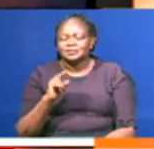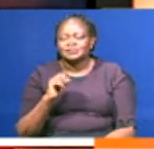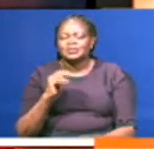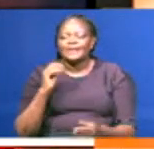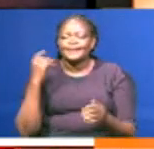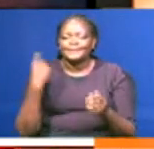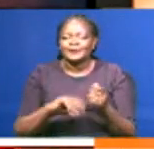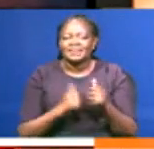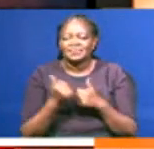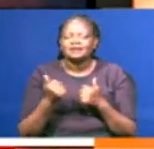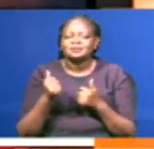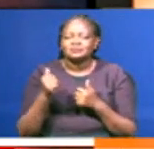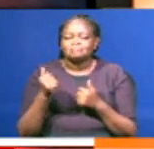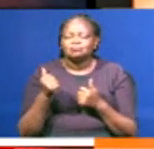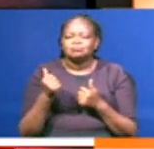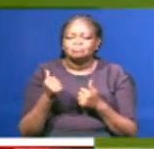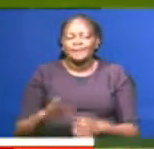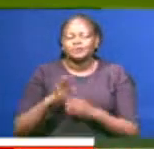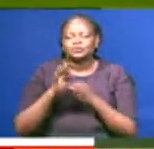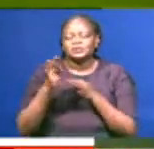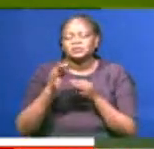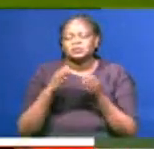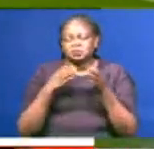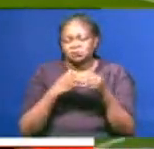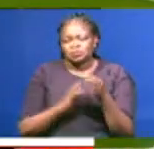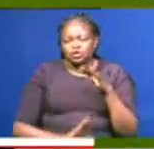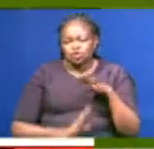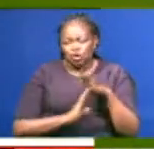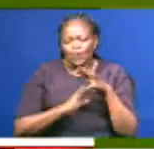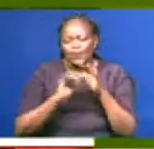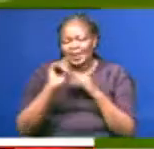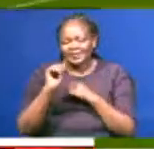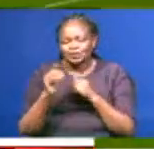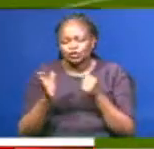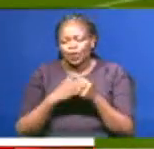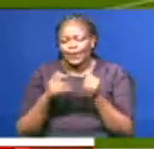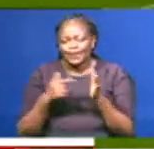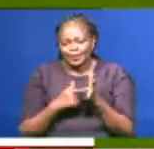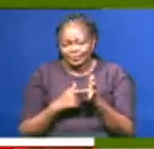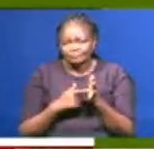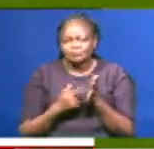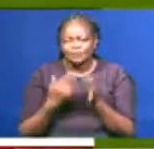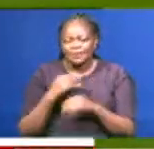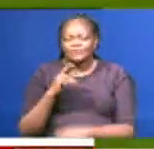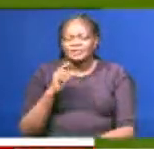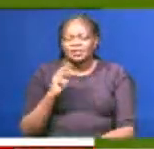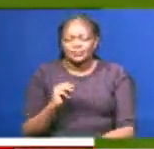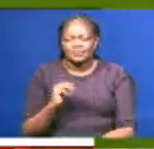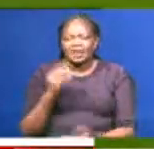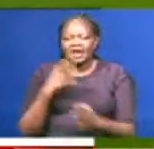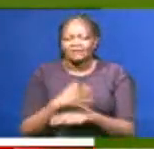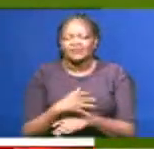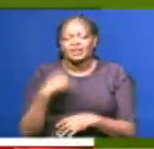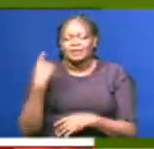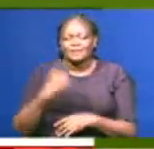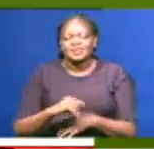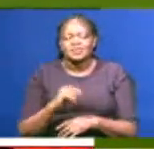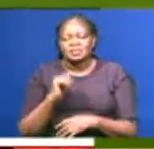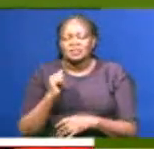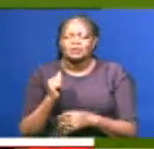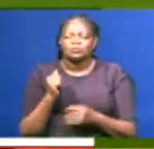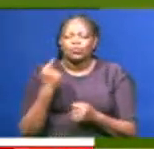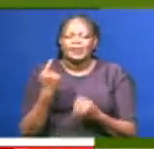in the Italia Serie A. ...of La Liga to 9 points above of Real Madrid after they beat Athletic Bilbao